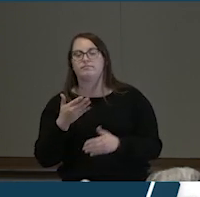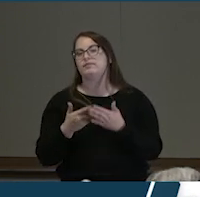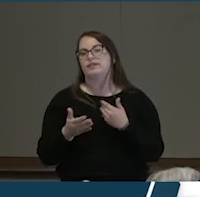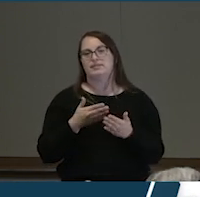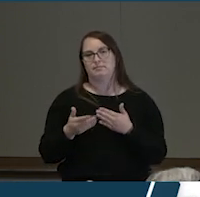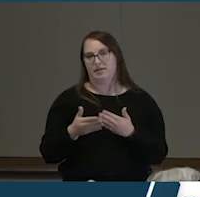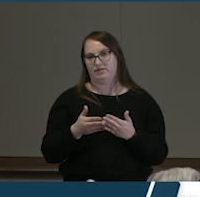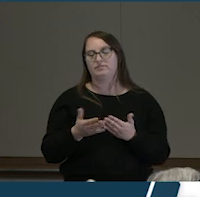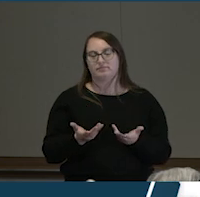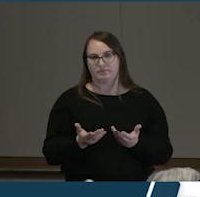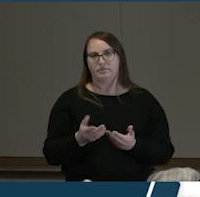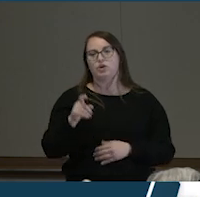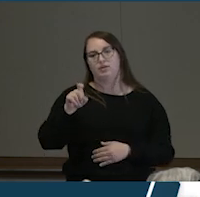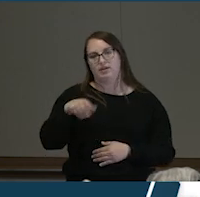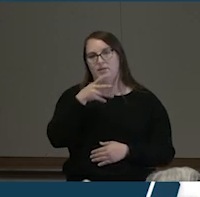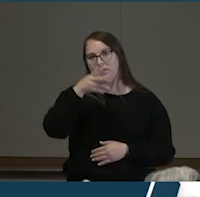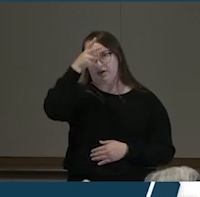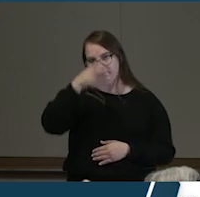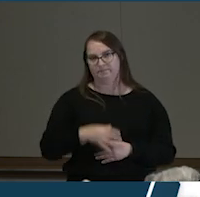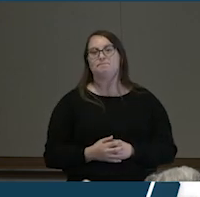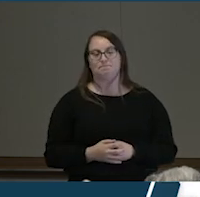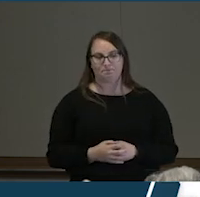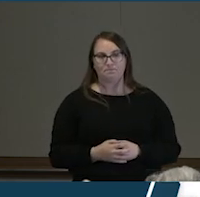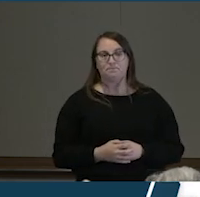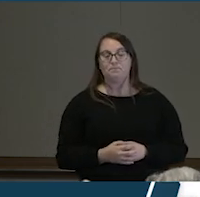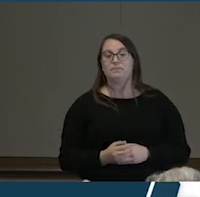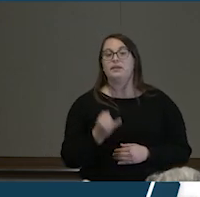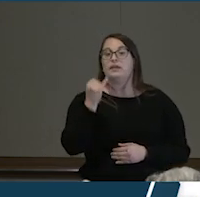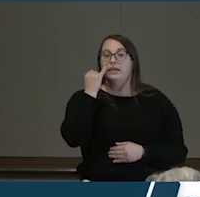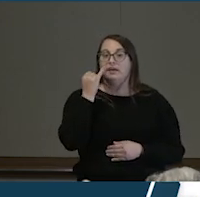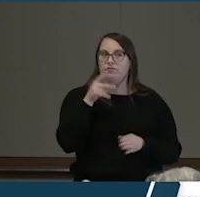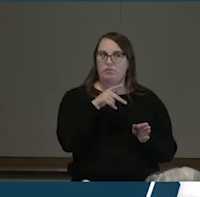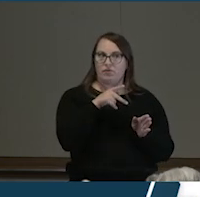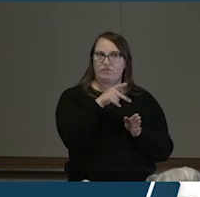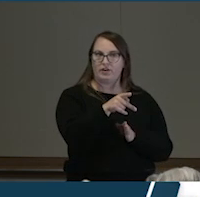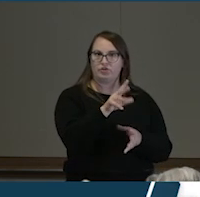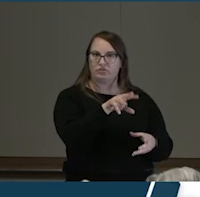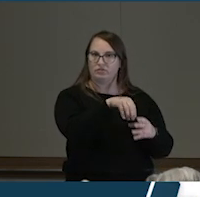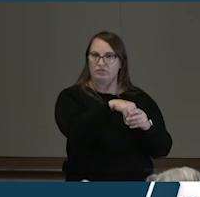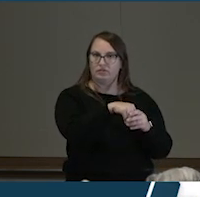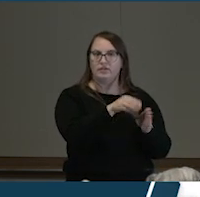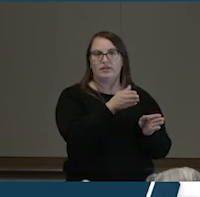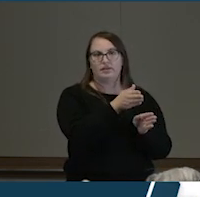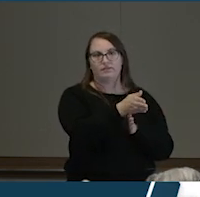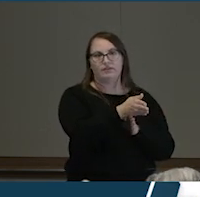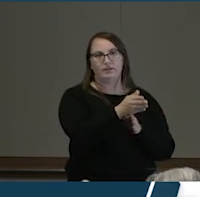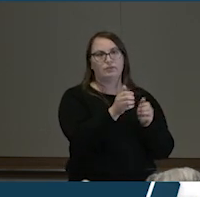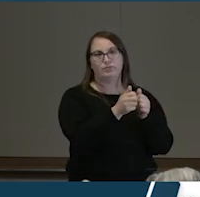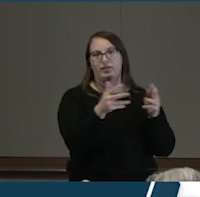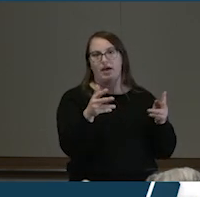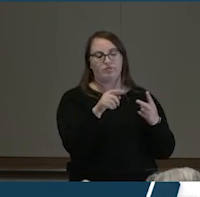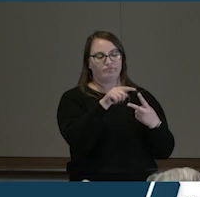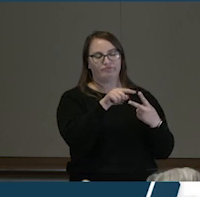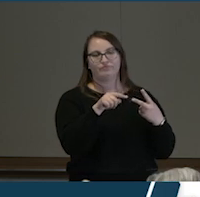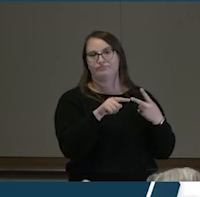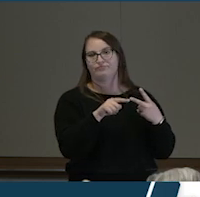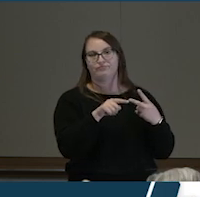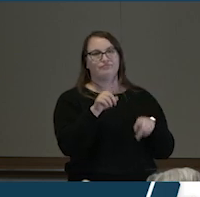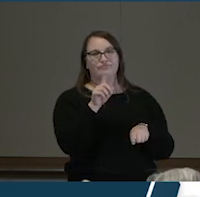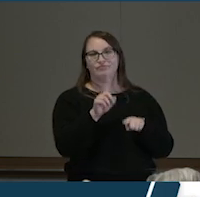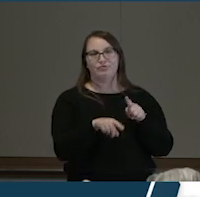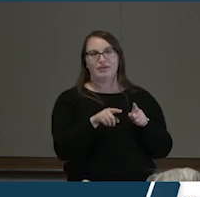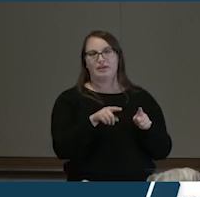care, whatever, but you have to be a parent. So if you are a professional in the field without one of these, I'm sorry, this program is not for